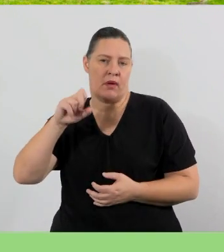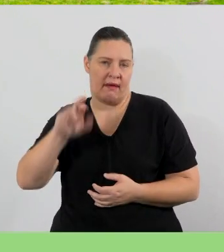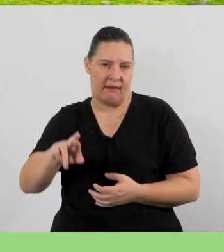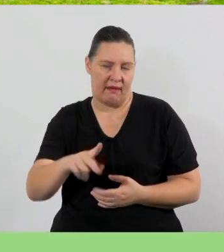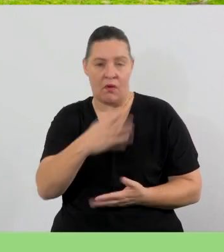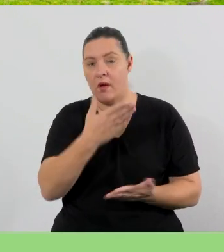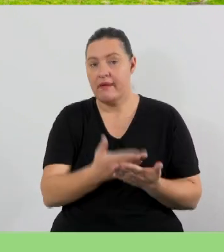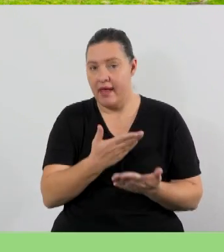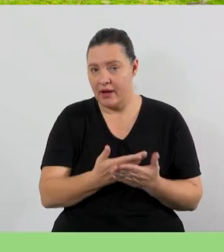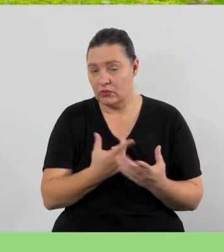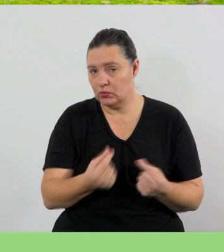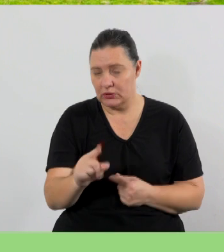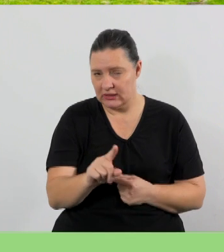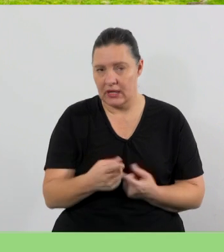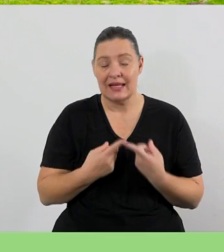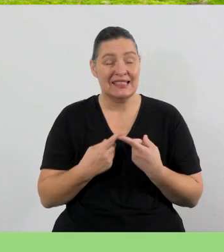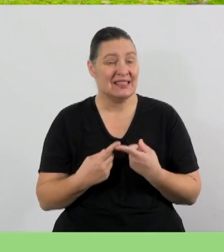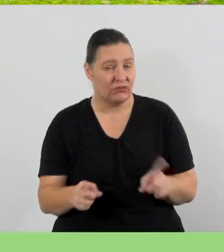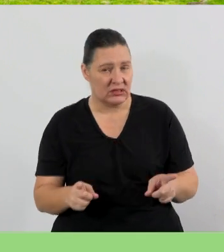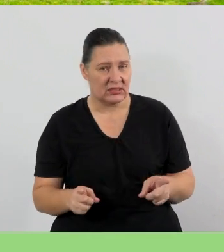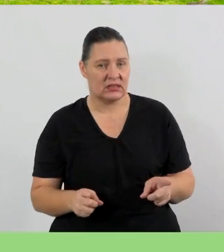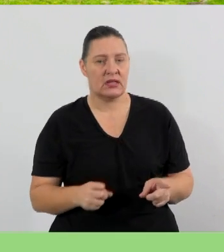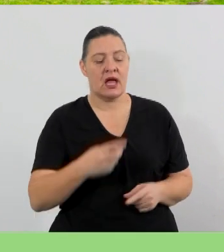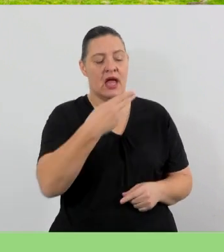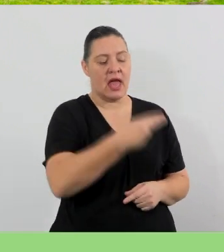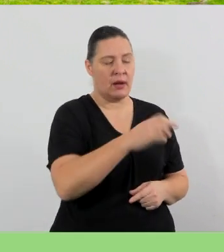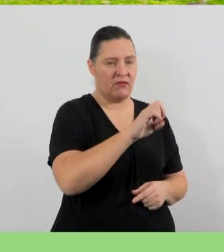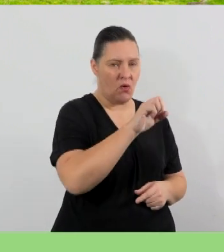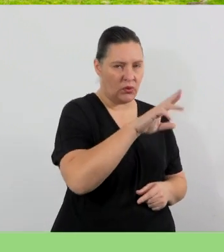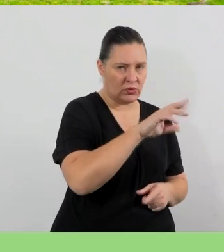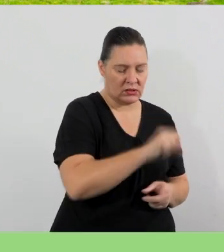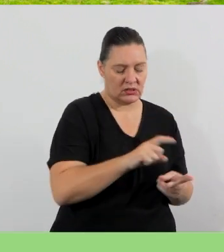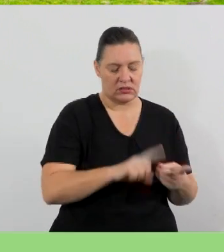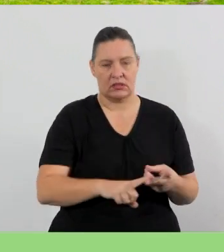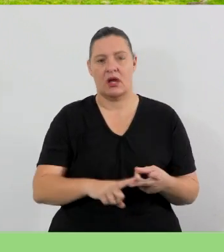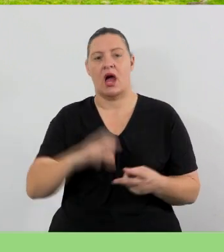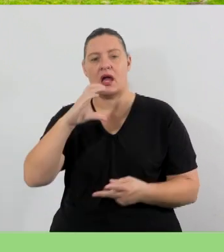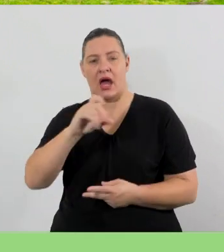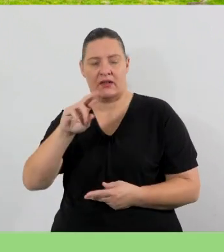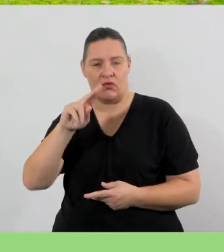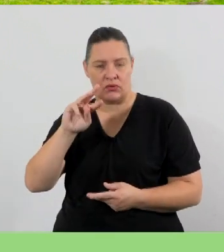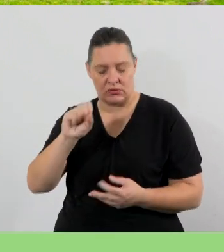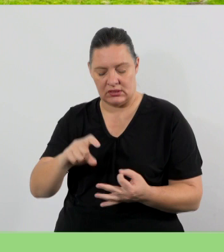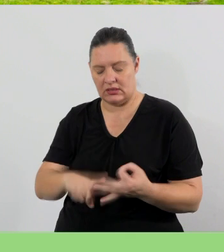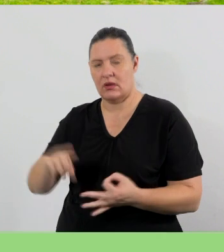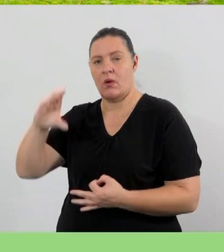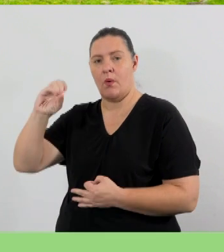should also be able to distinguish between herbivores, carnivores, and omnivores.